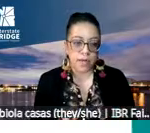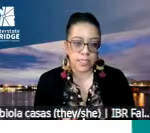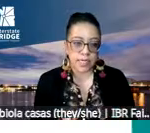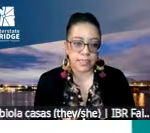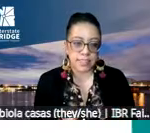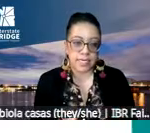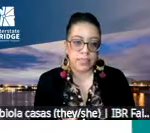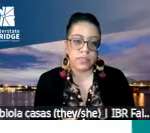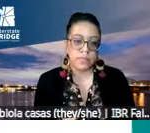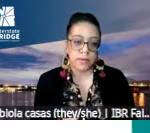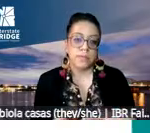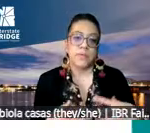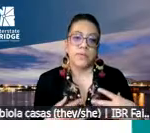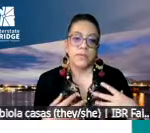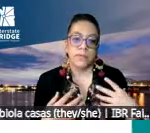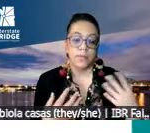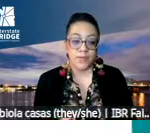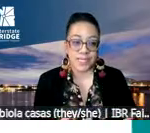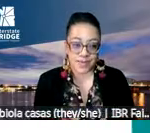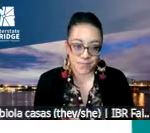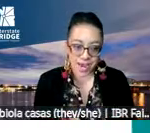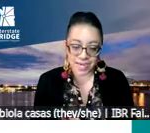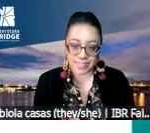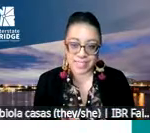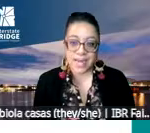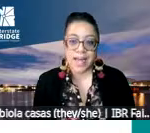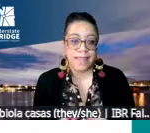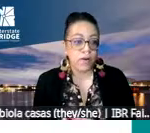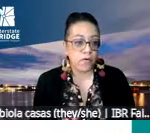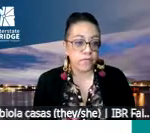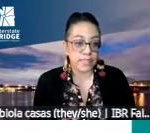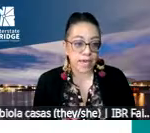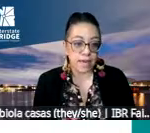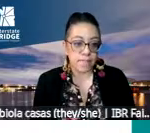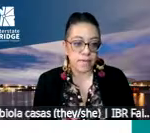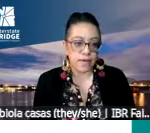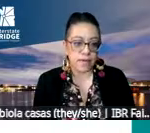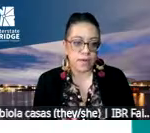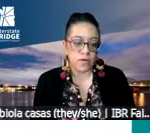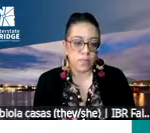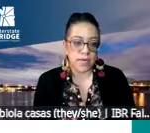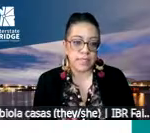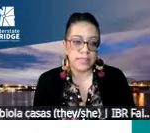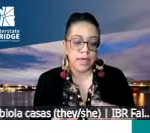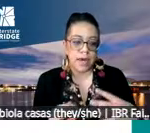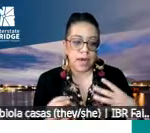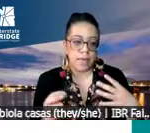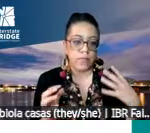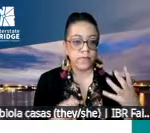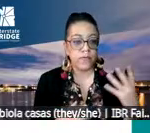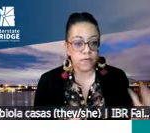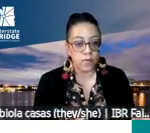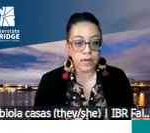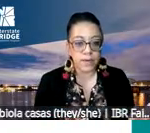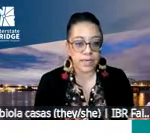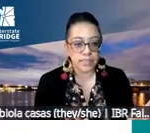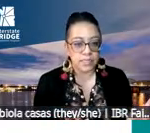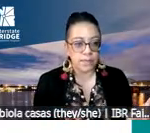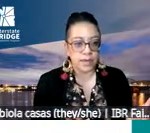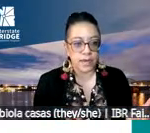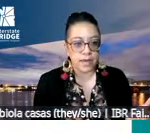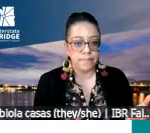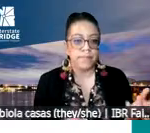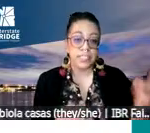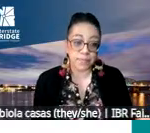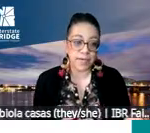the project stays responsible to community impacts. And then over time, the group has moved forward by